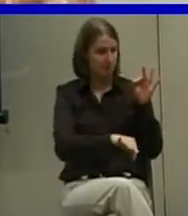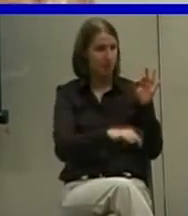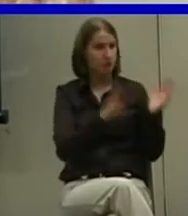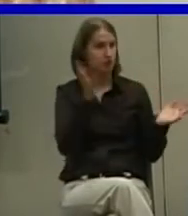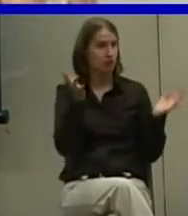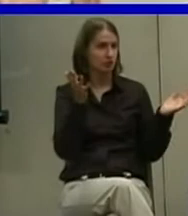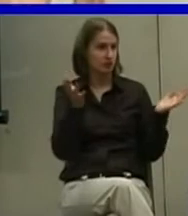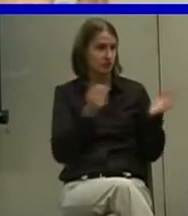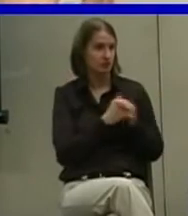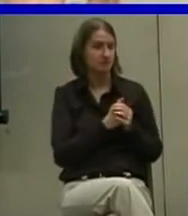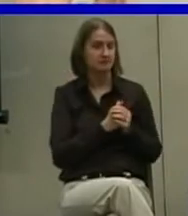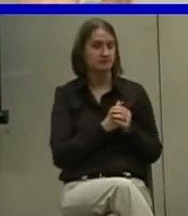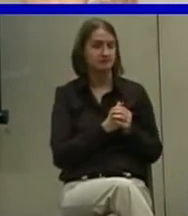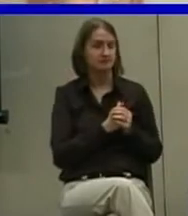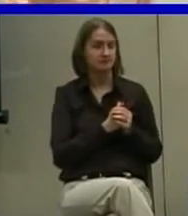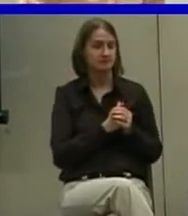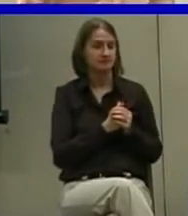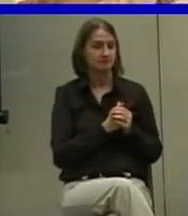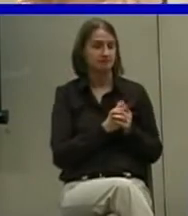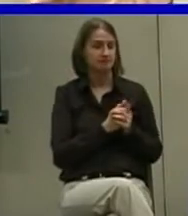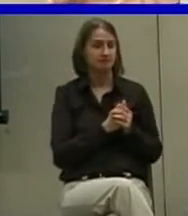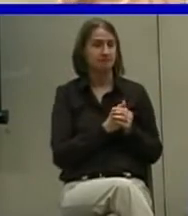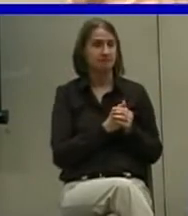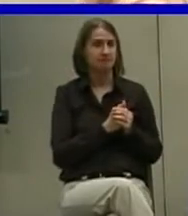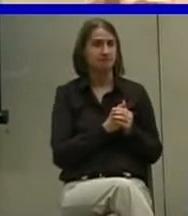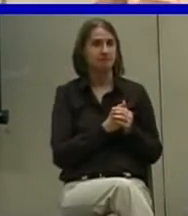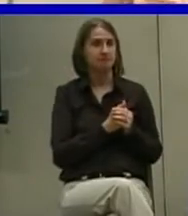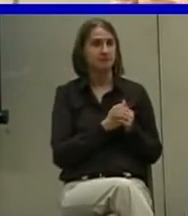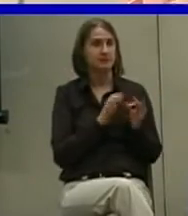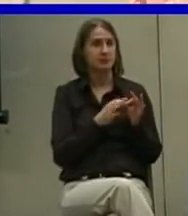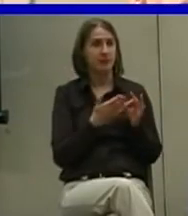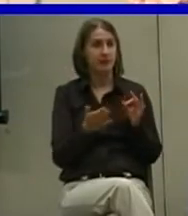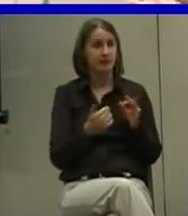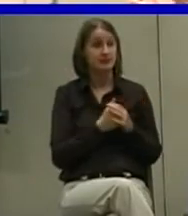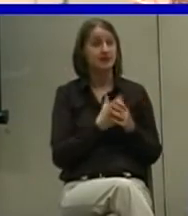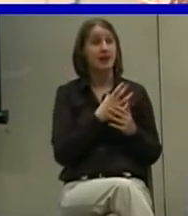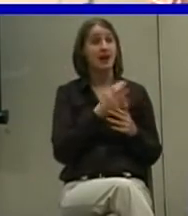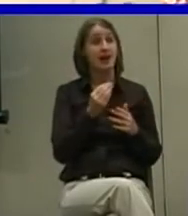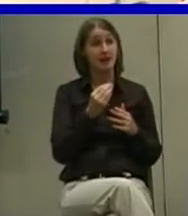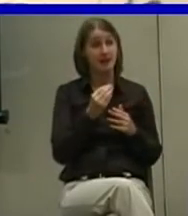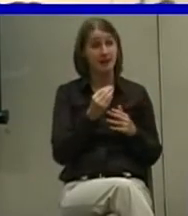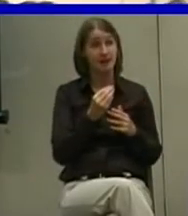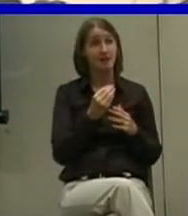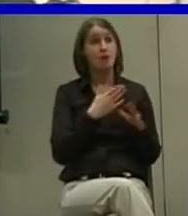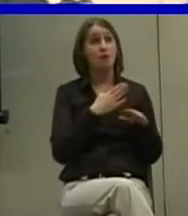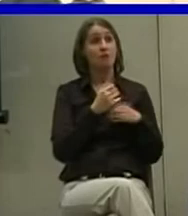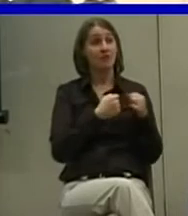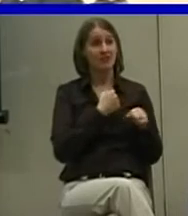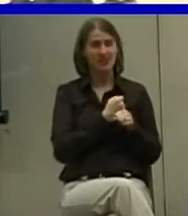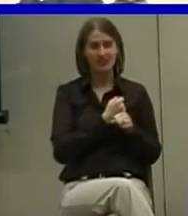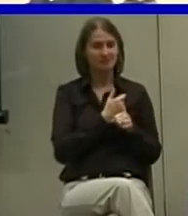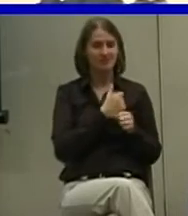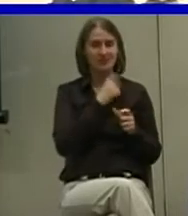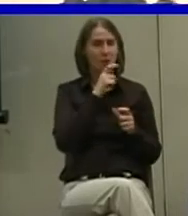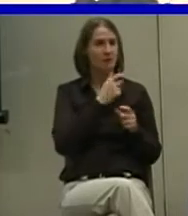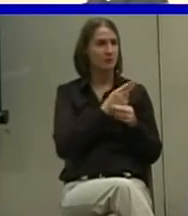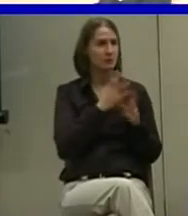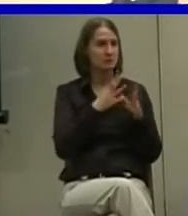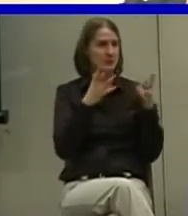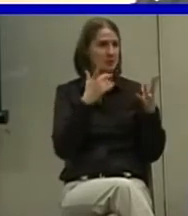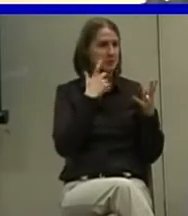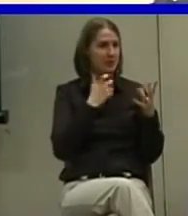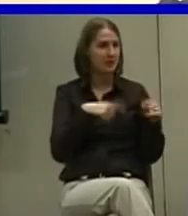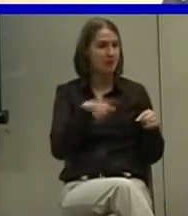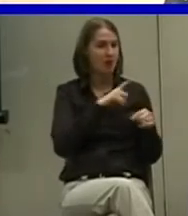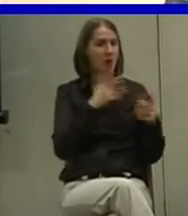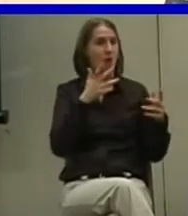lot. Do these things, and over the year they use them less and less because they don't need them as much.